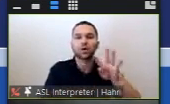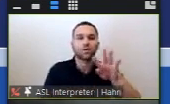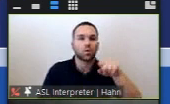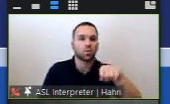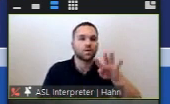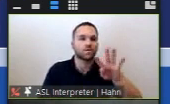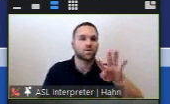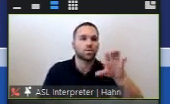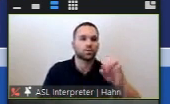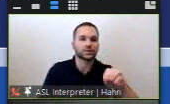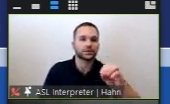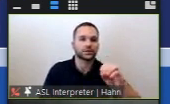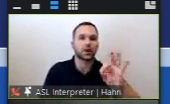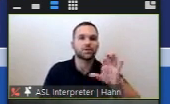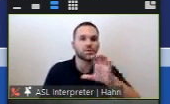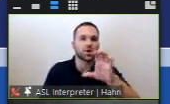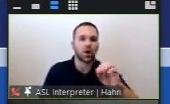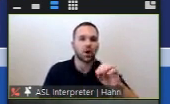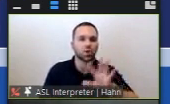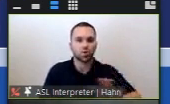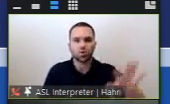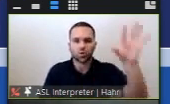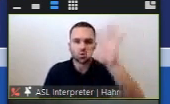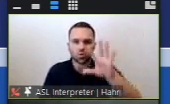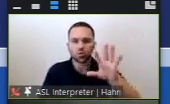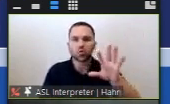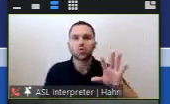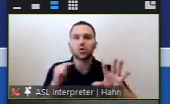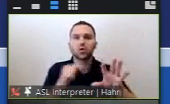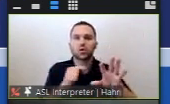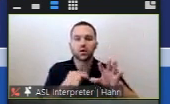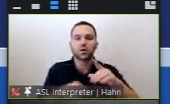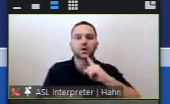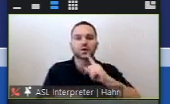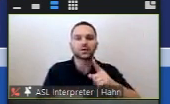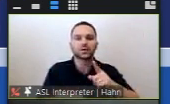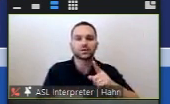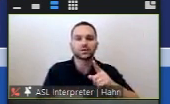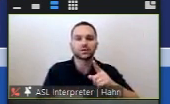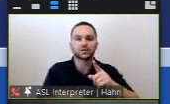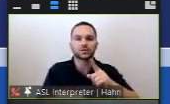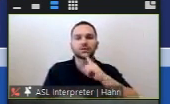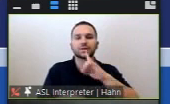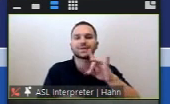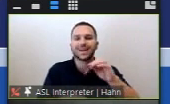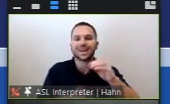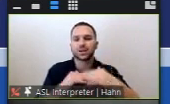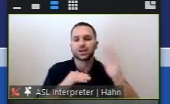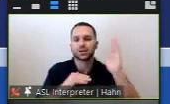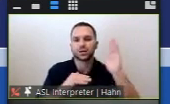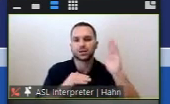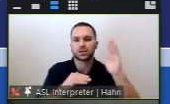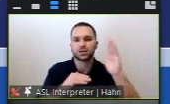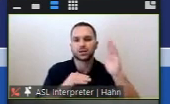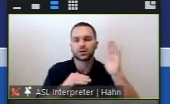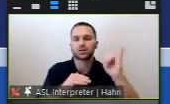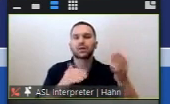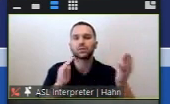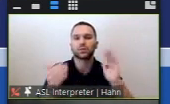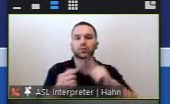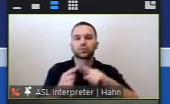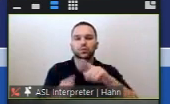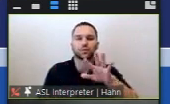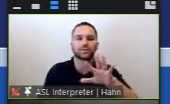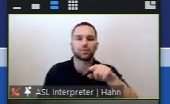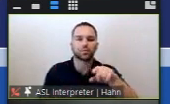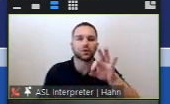Colorado's population is 80+ of vaccinated population is 80+. And that's in comparison to 5.9%